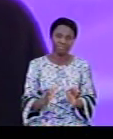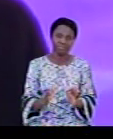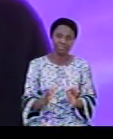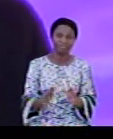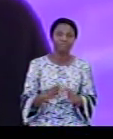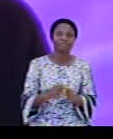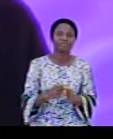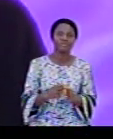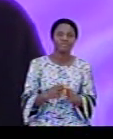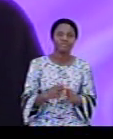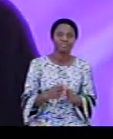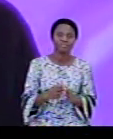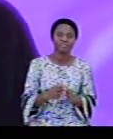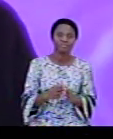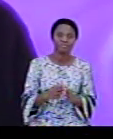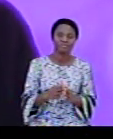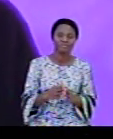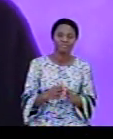Every song